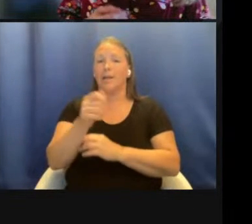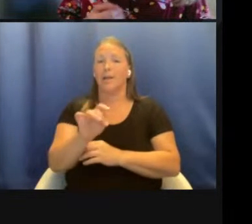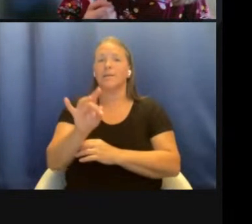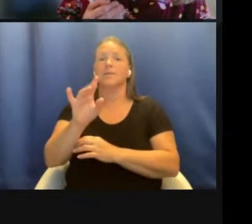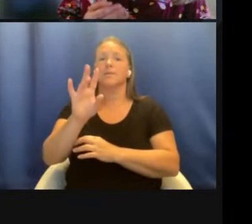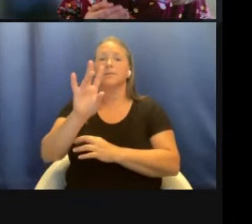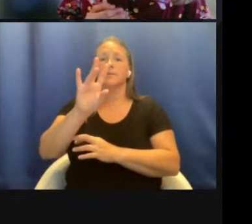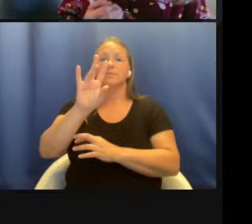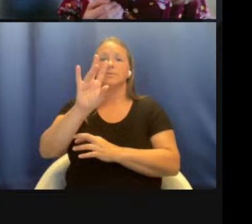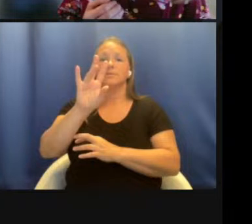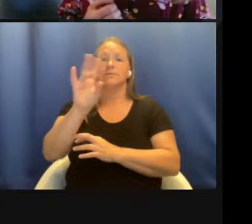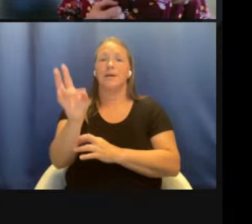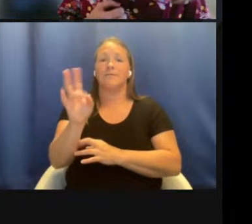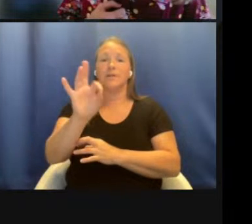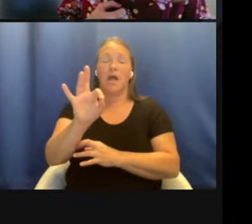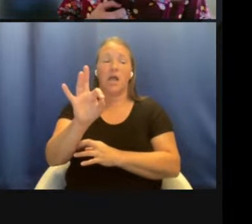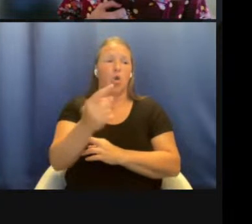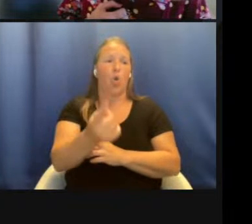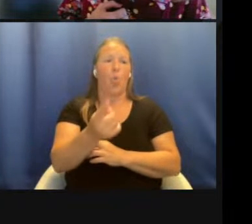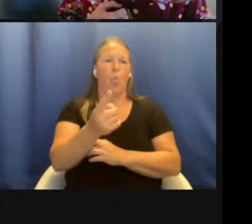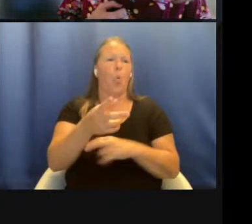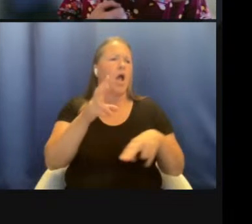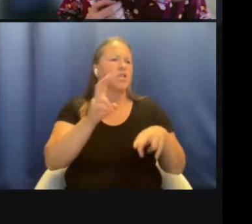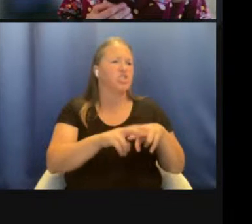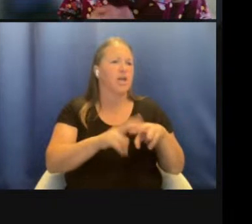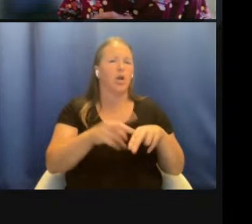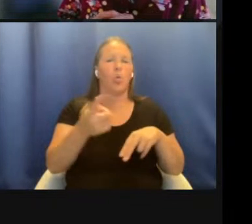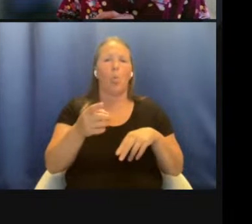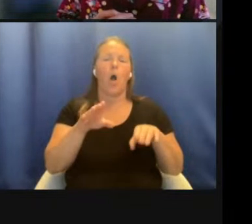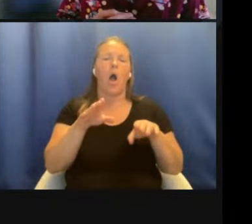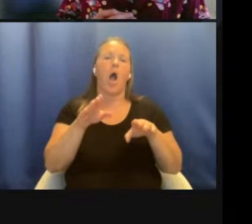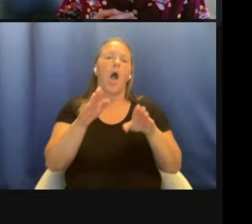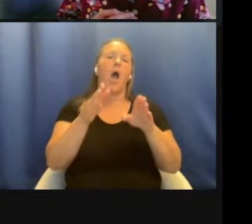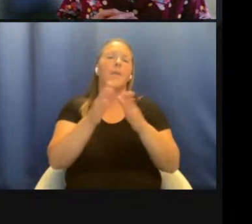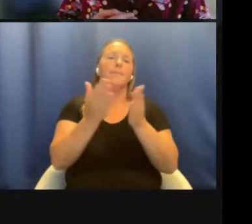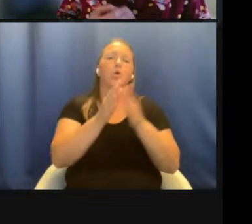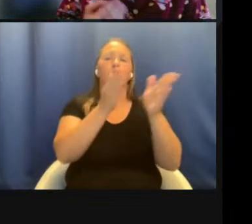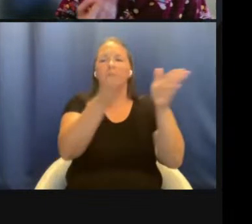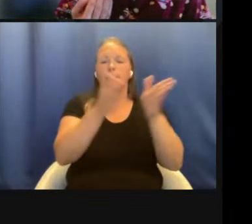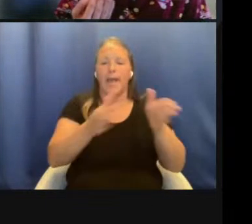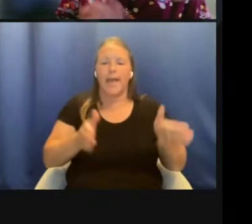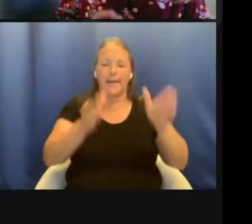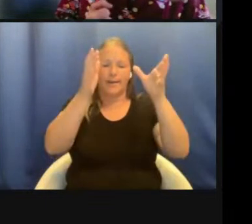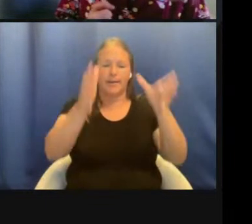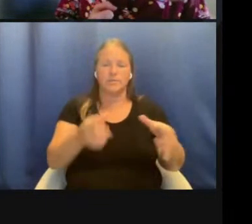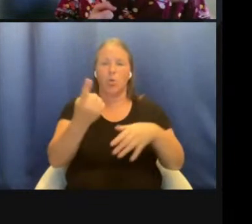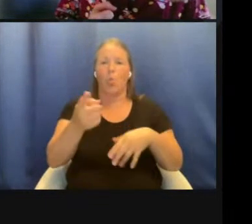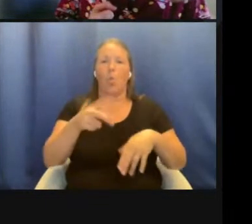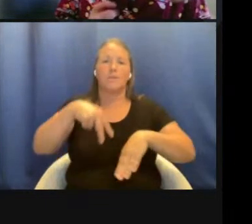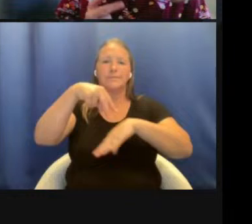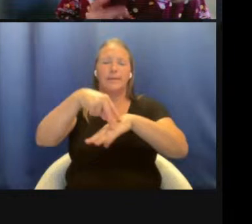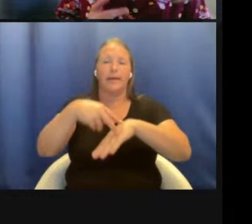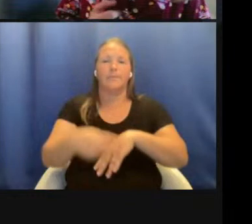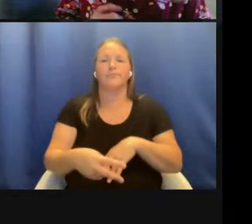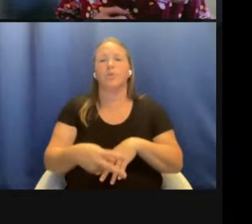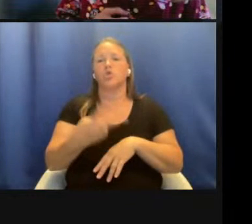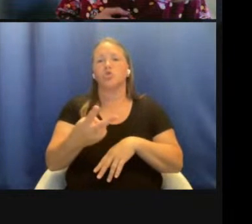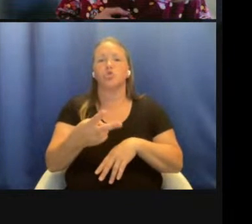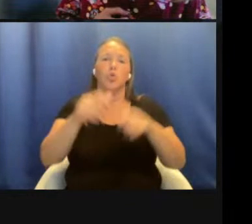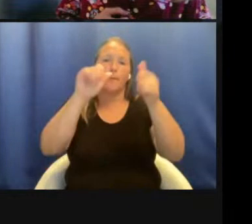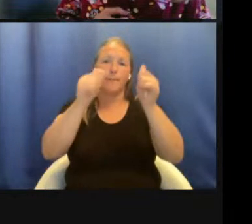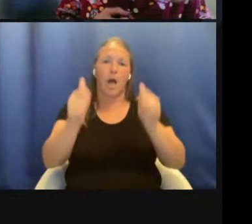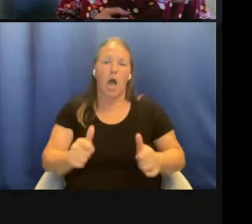one bookcase, one stand, one towel rack, one clock, 2 plaster busts, other busts, which one has to